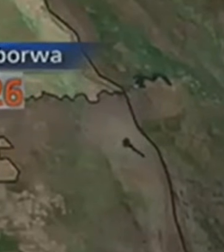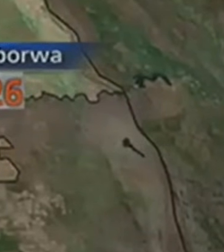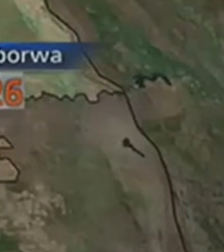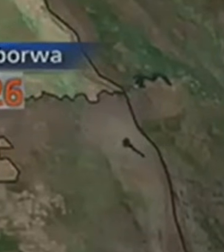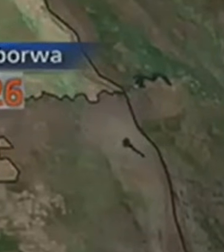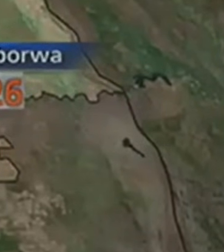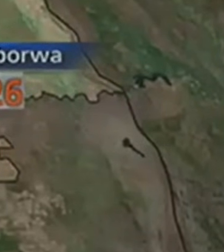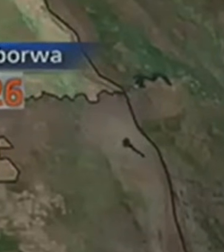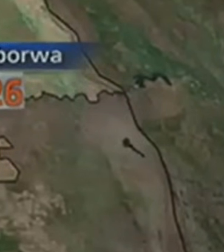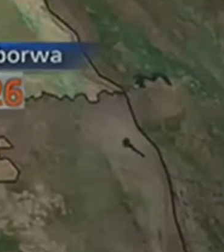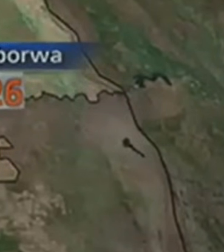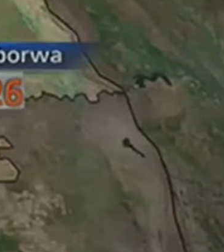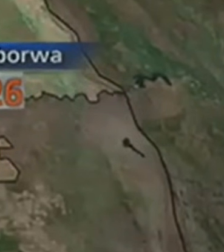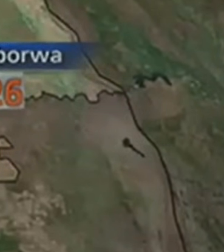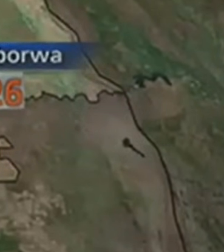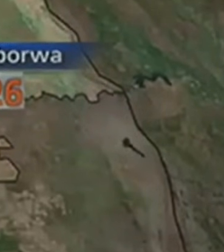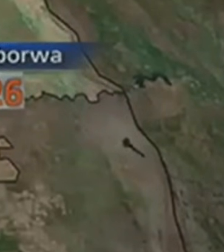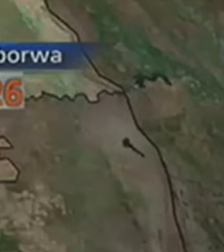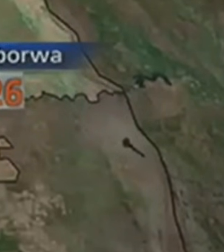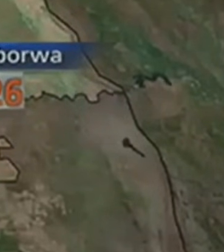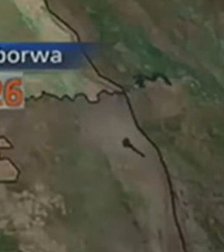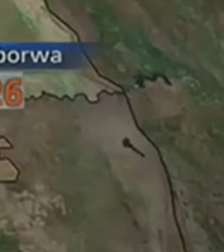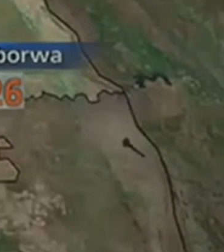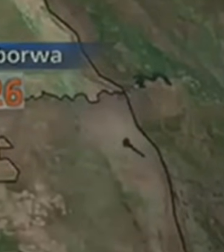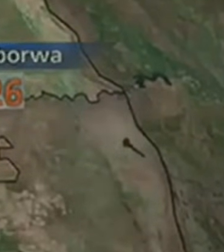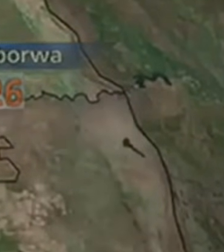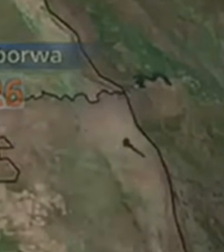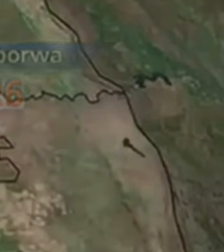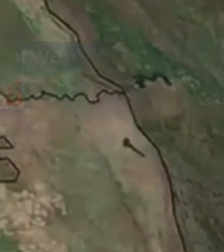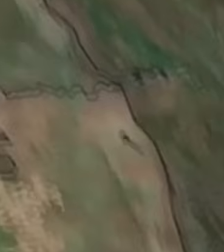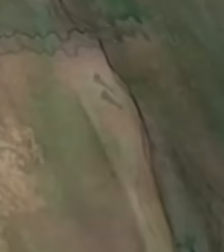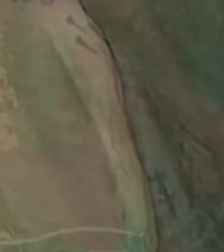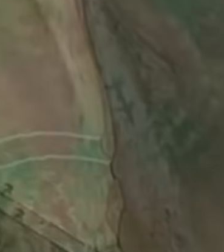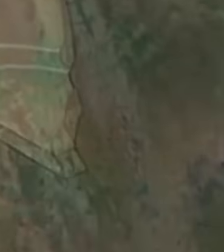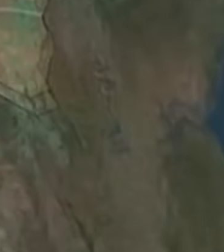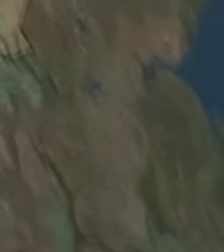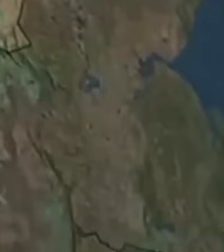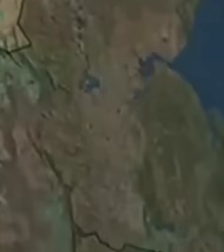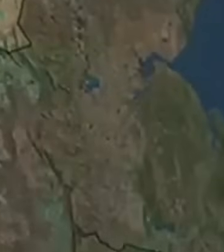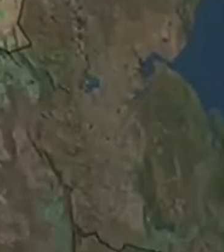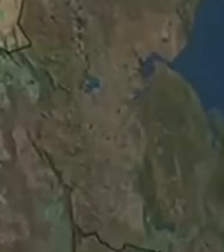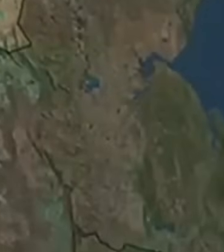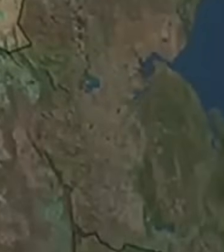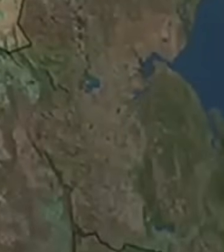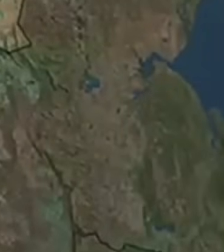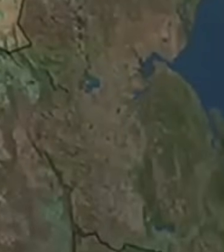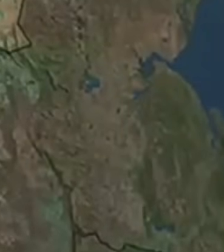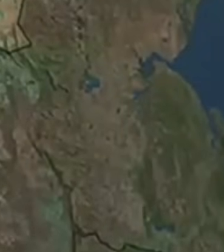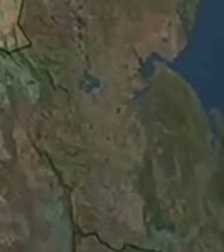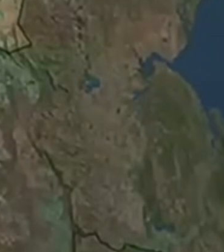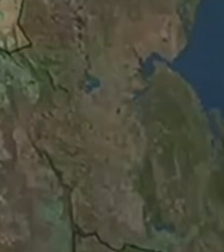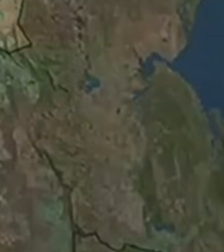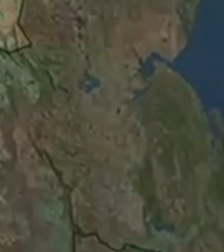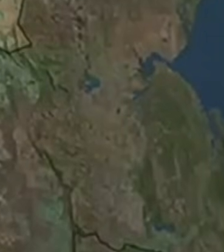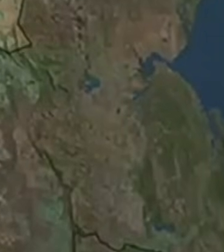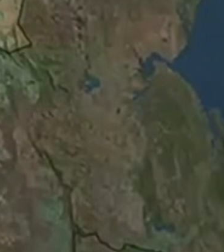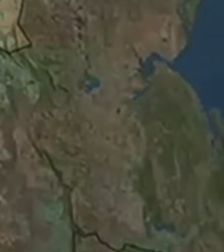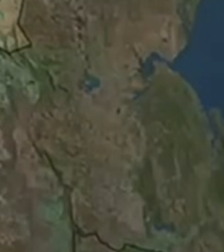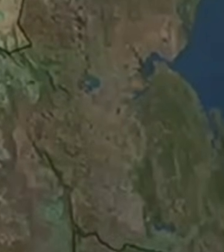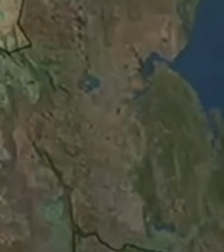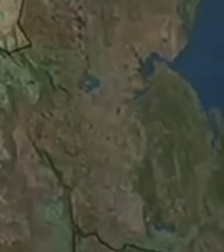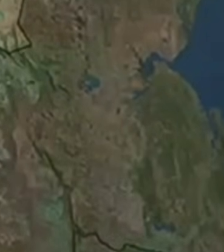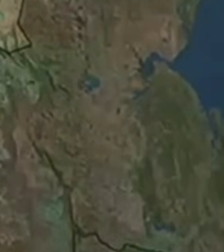ho mashome a mabedi a mtse o meng kaofela Mesina le hona ka Thoyando le teng tla hlophole fela ha mna jana digrati di re thafela ho mashome a mabedi a mtse bihlana kaofela